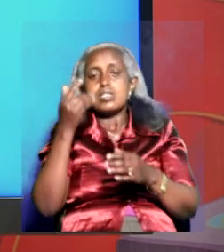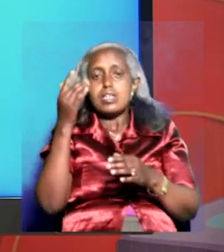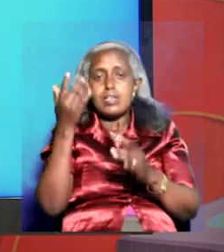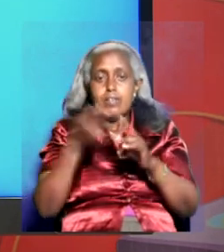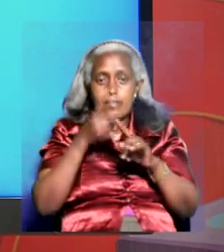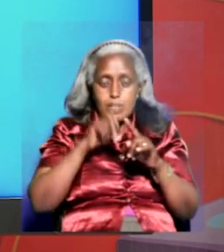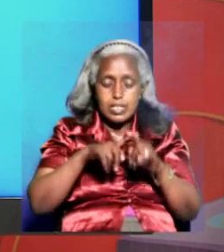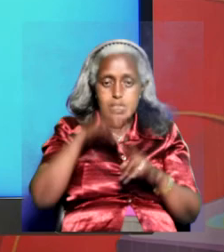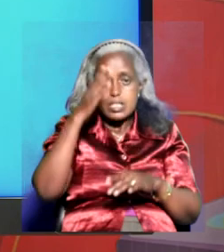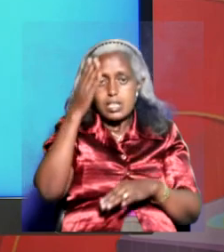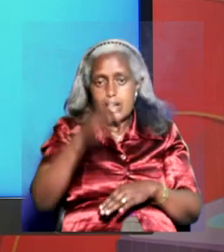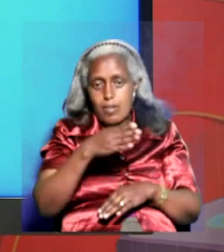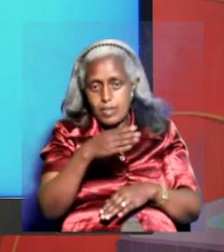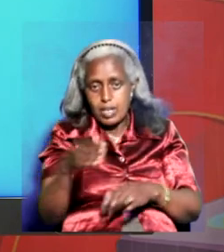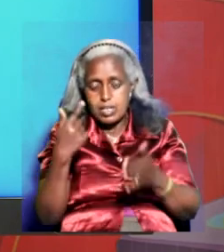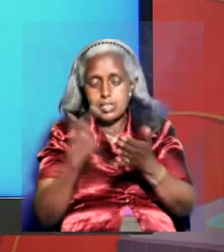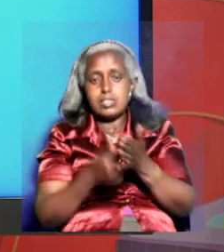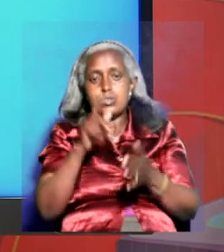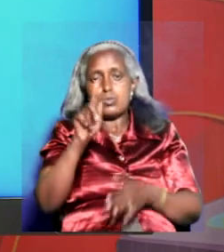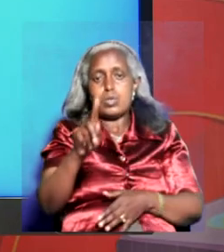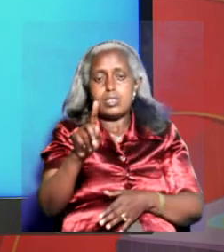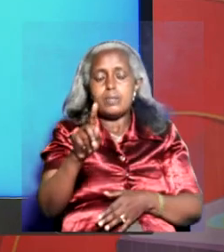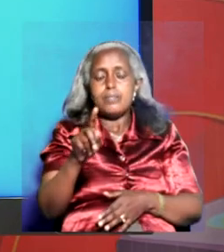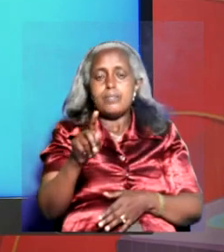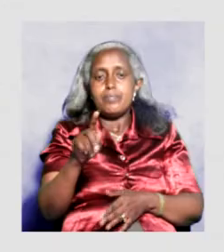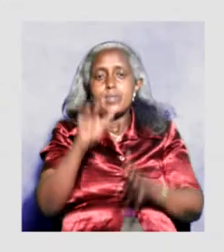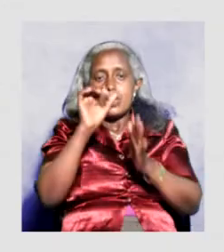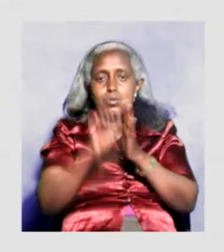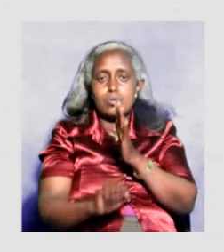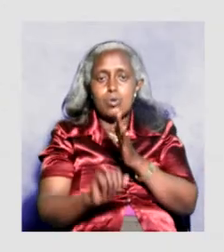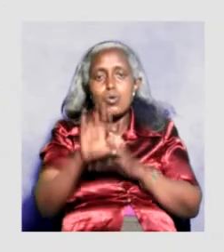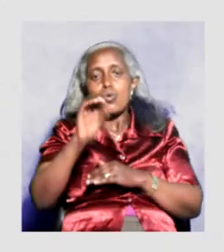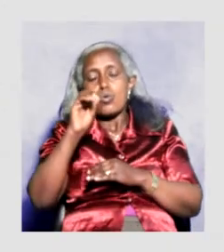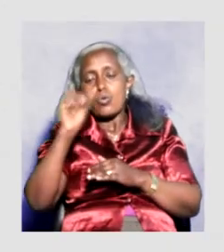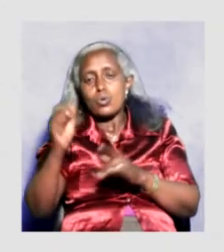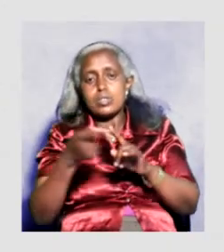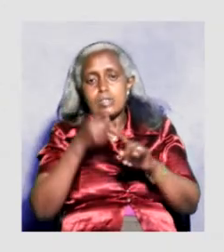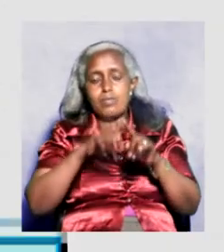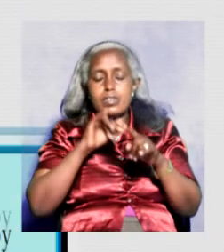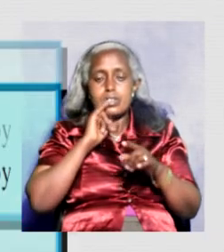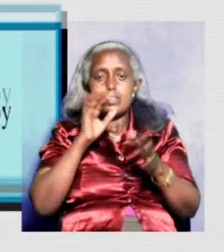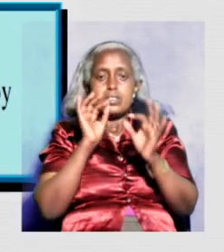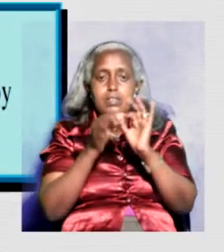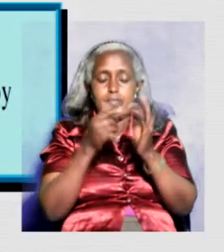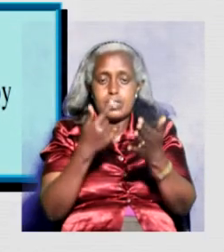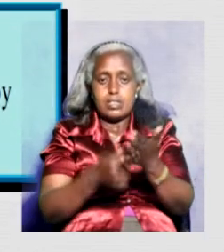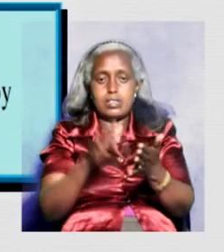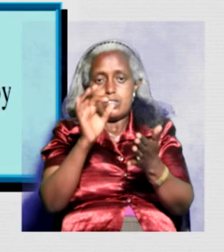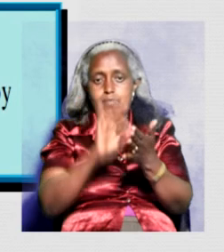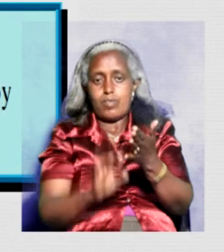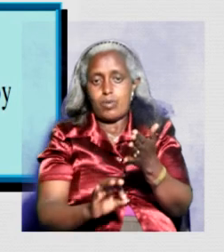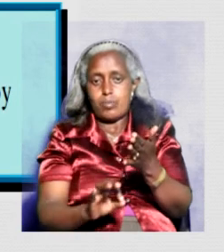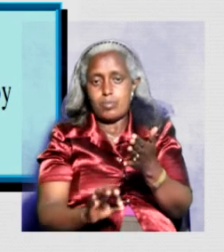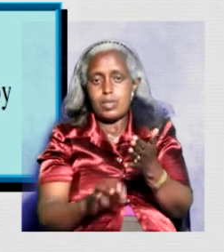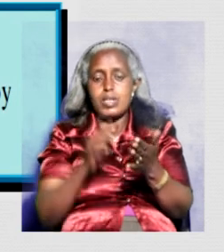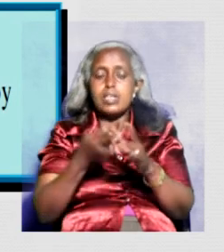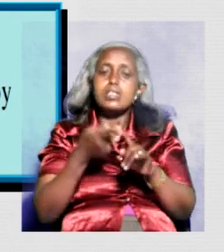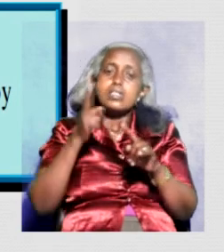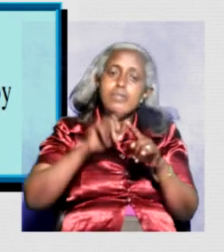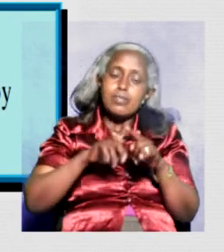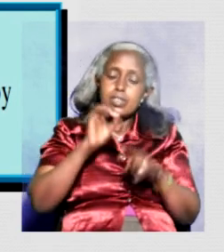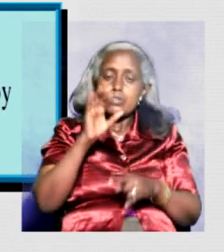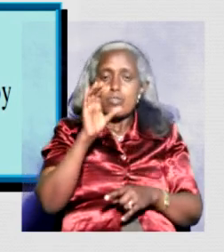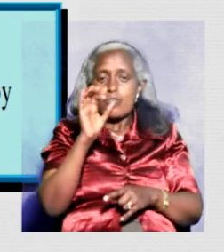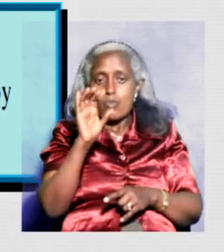graphically this one. So cos inverse is defined in this form. The inverse of